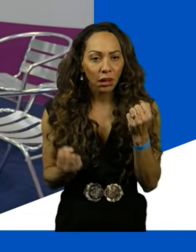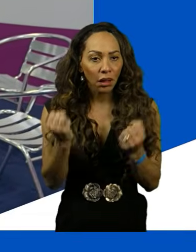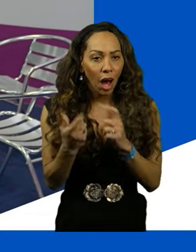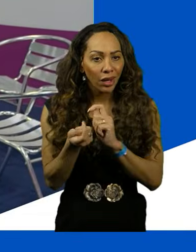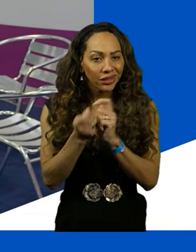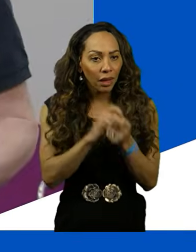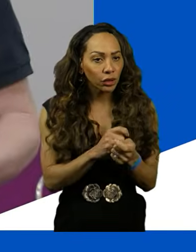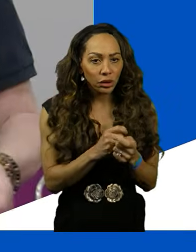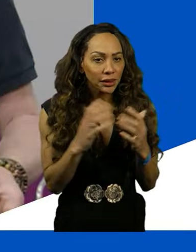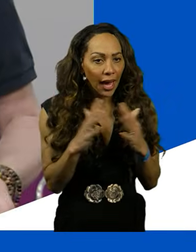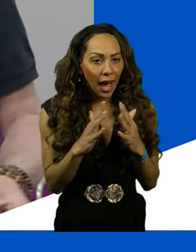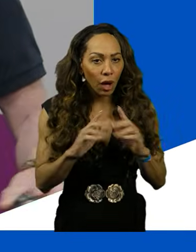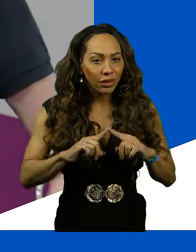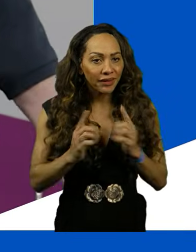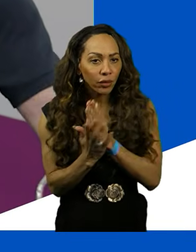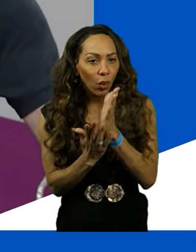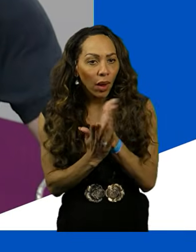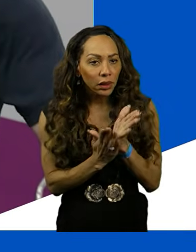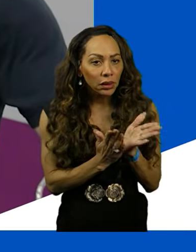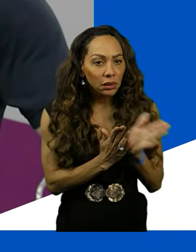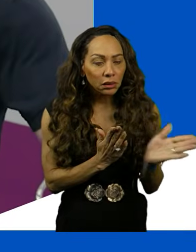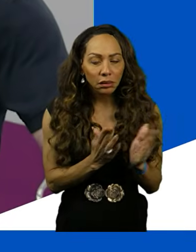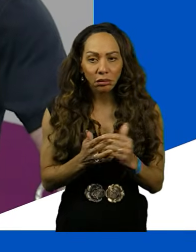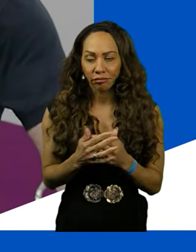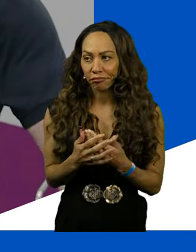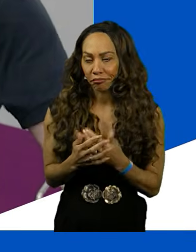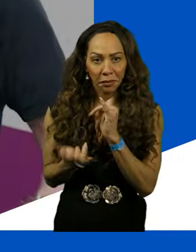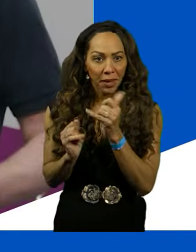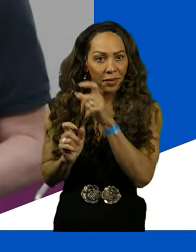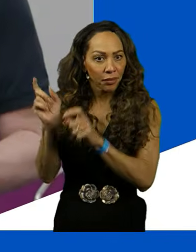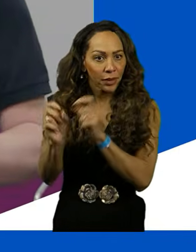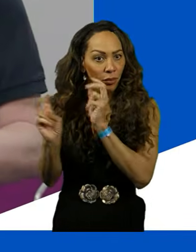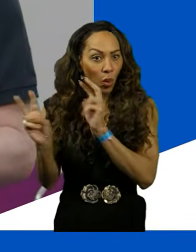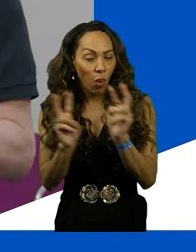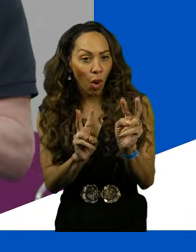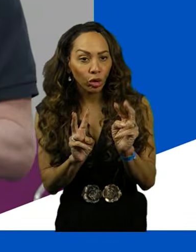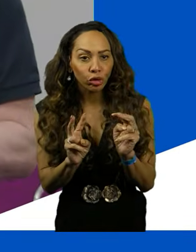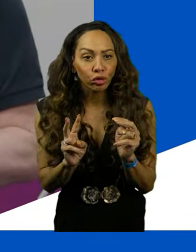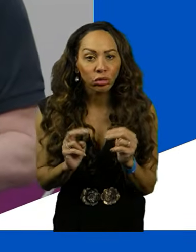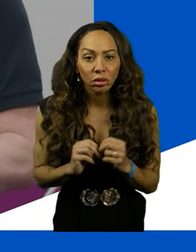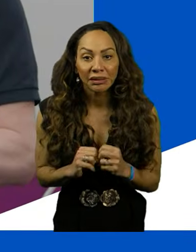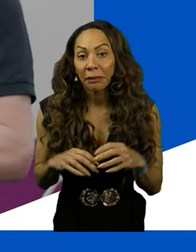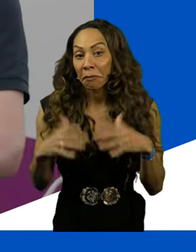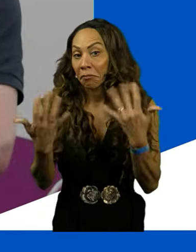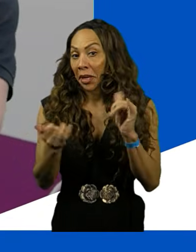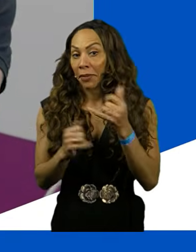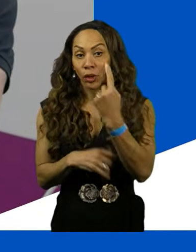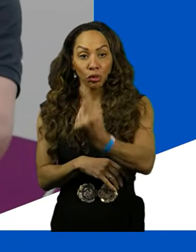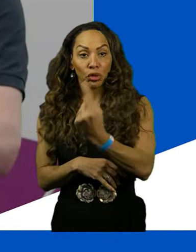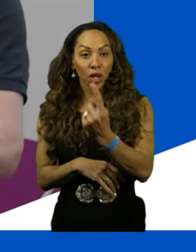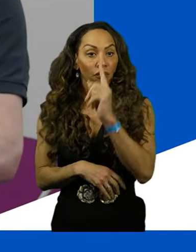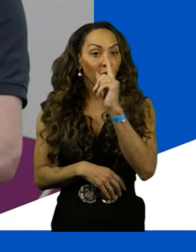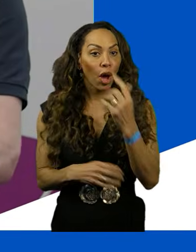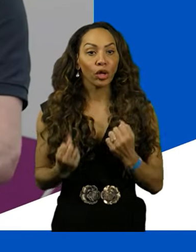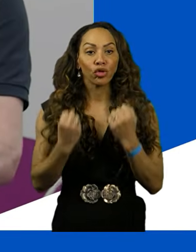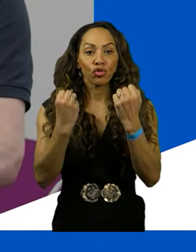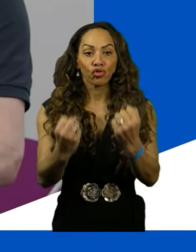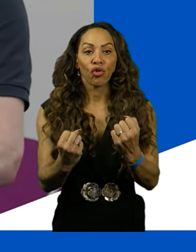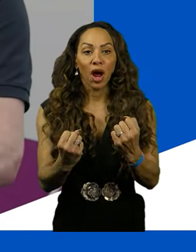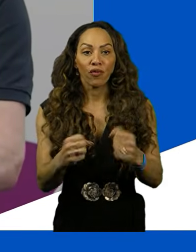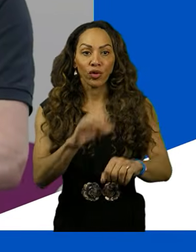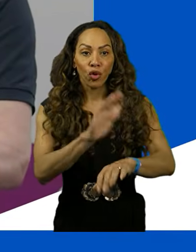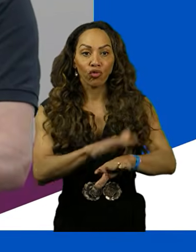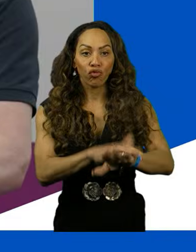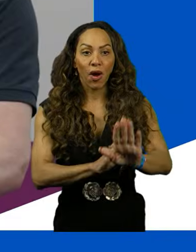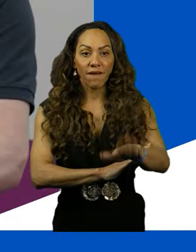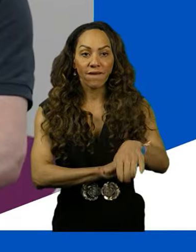about it, what would you say? Normally, when you can't drive with your right foot, they move the